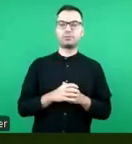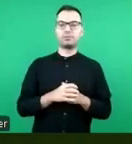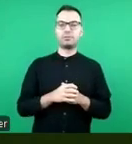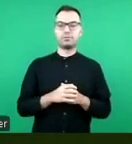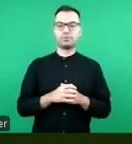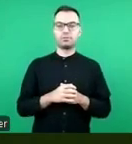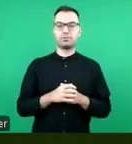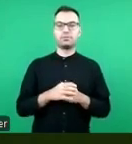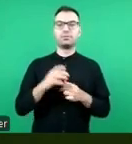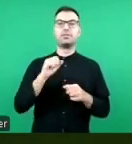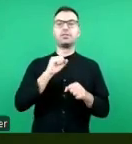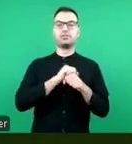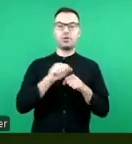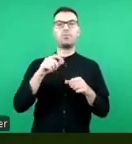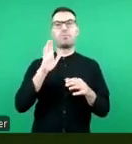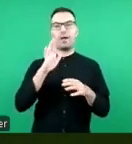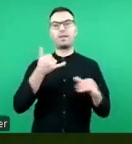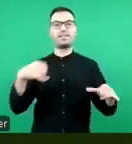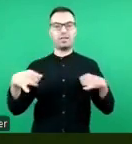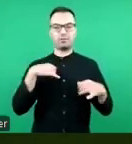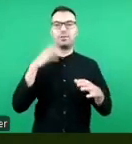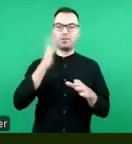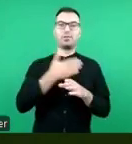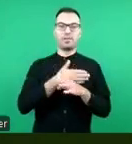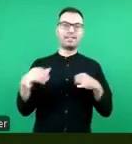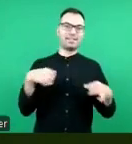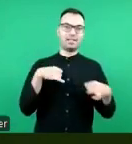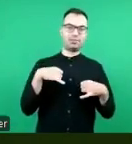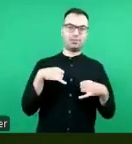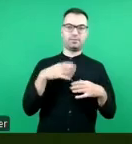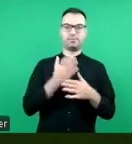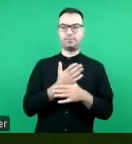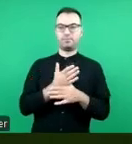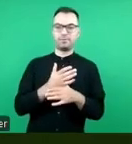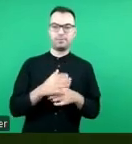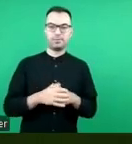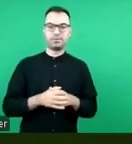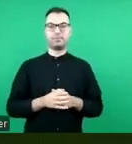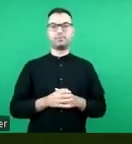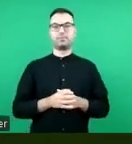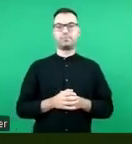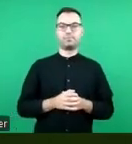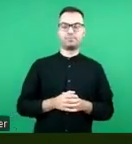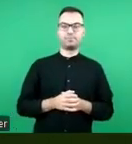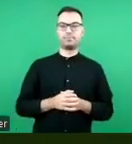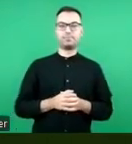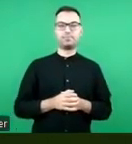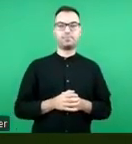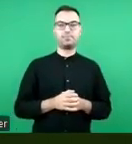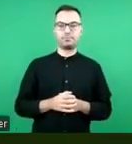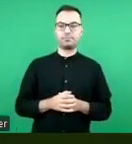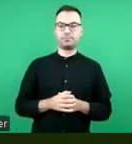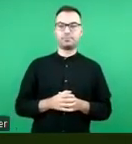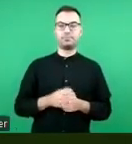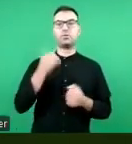of management at the moment, and they will definitely stay in this between black and white approach. So it's actually